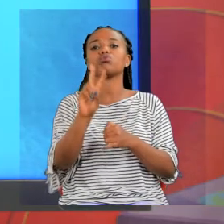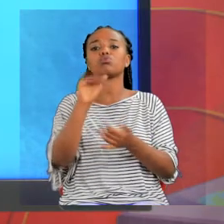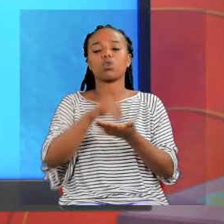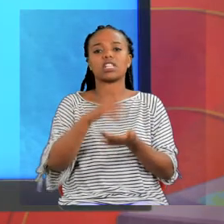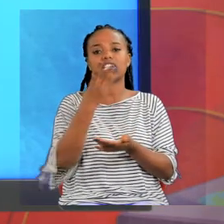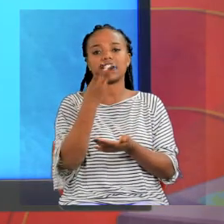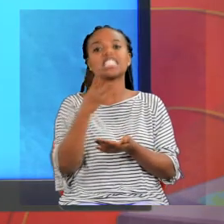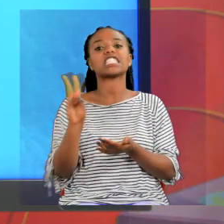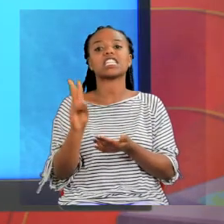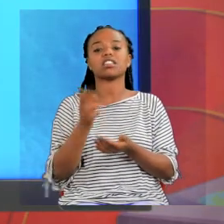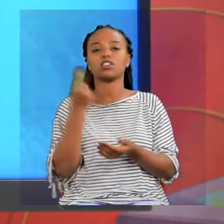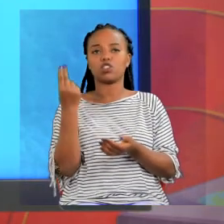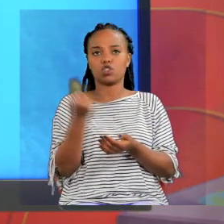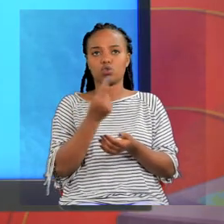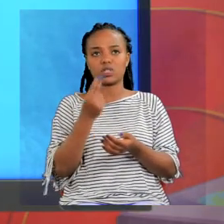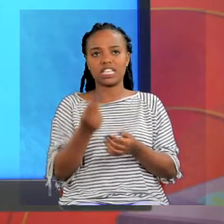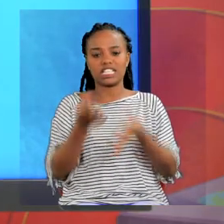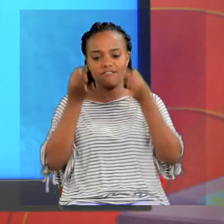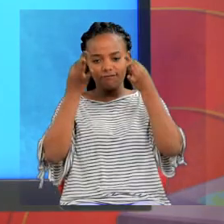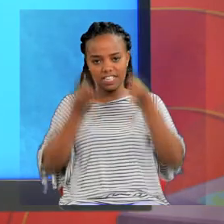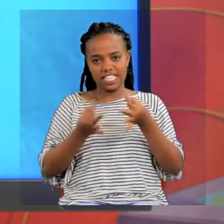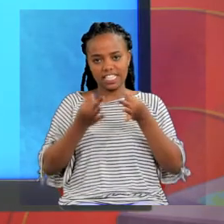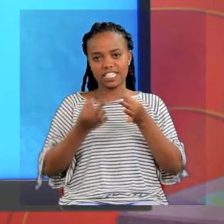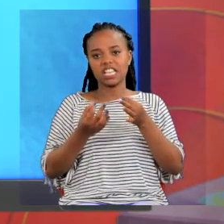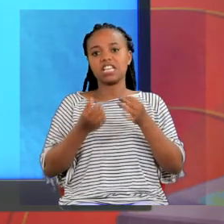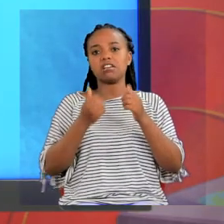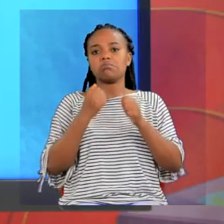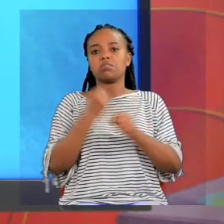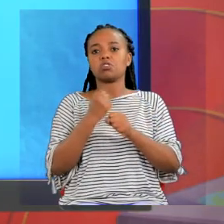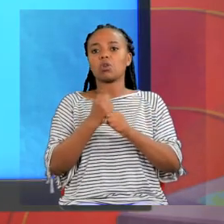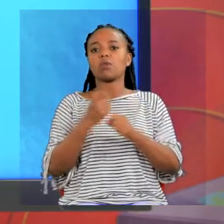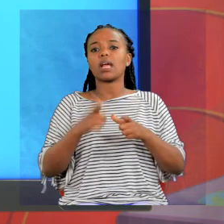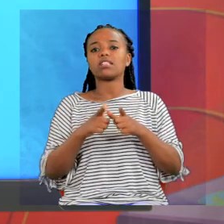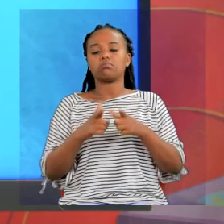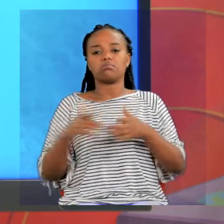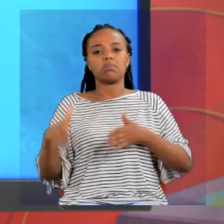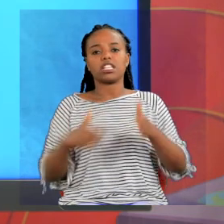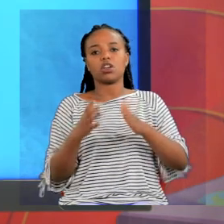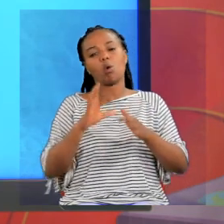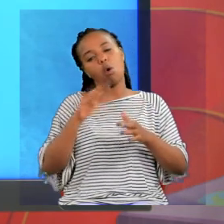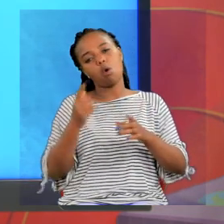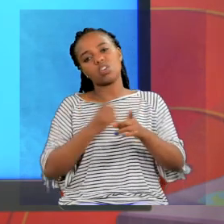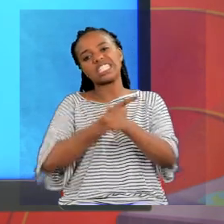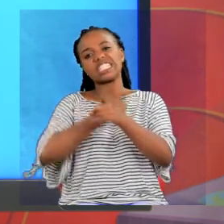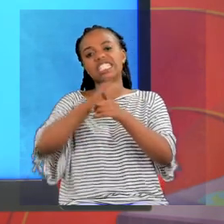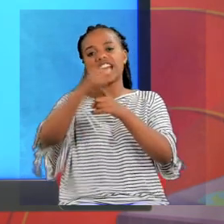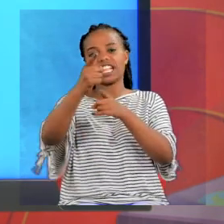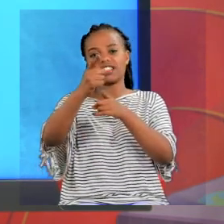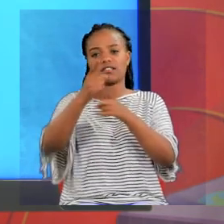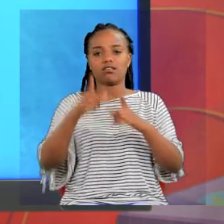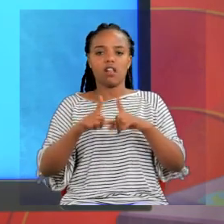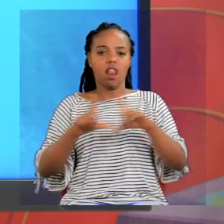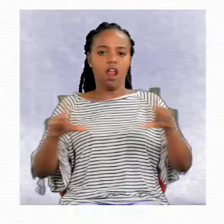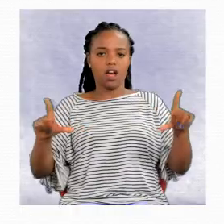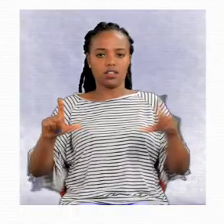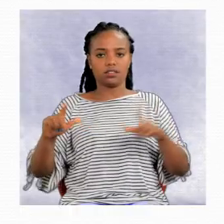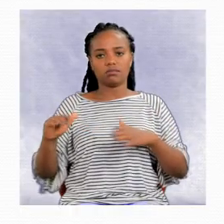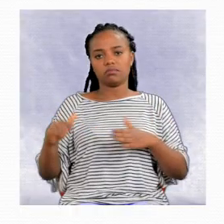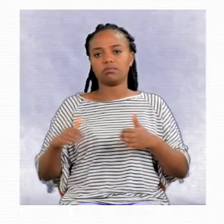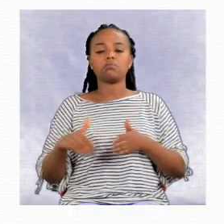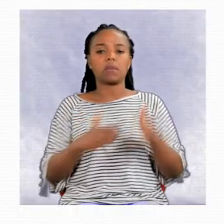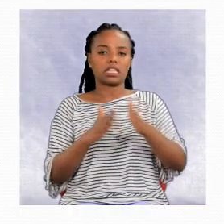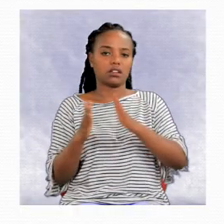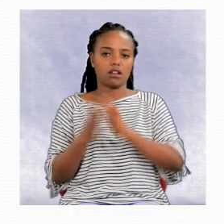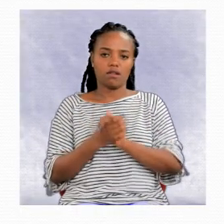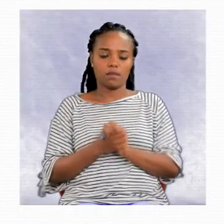2016 using the fixed installment method or straight line depreciation method? Now let's proceed to the